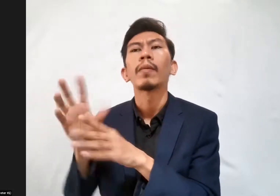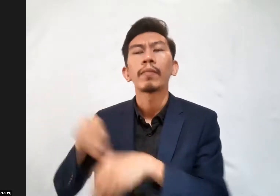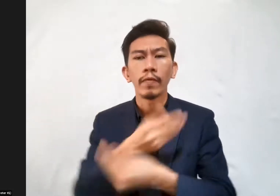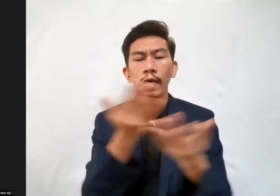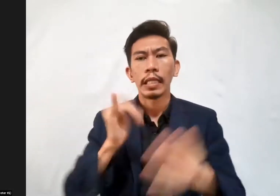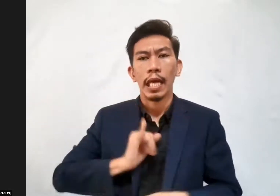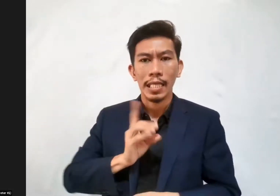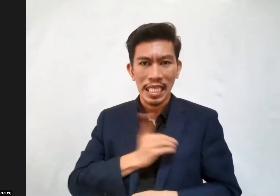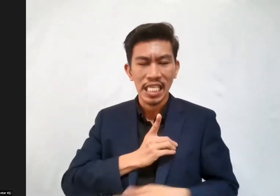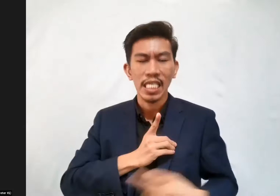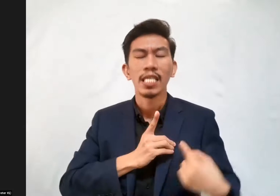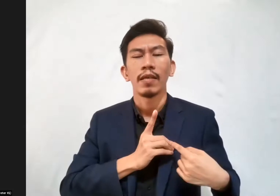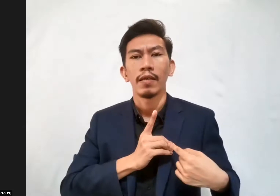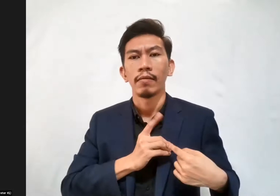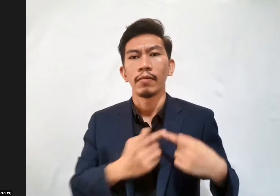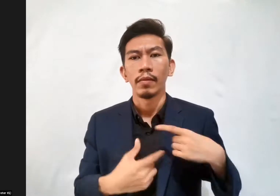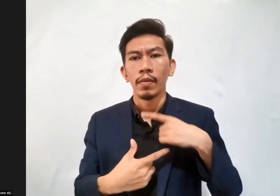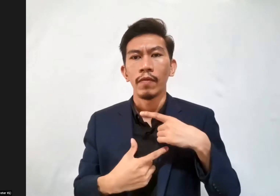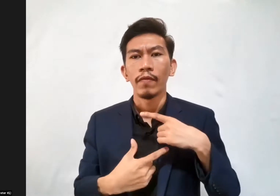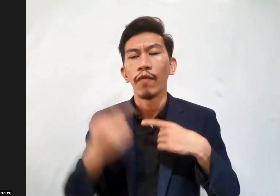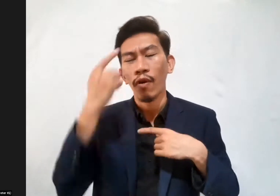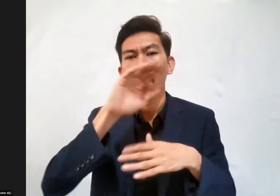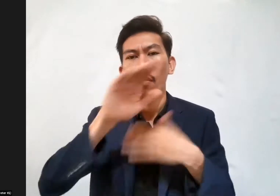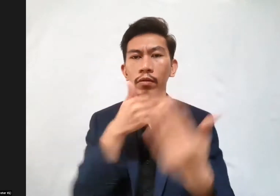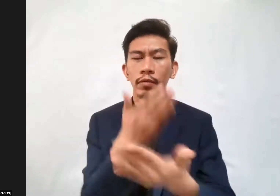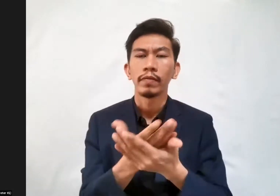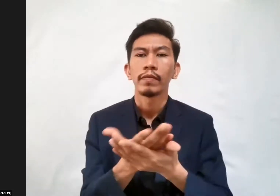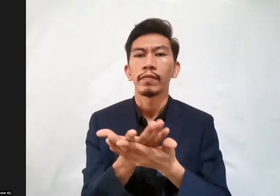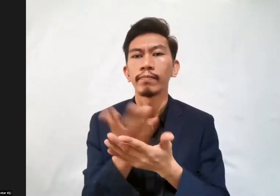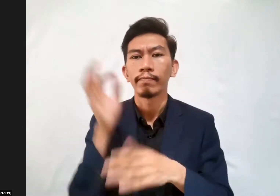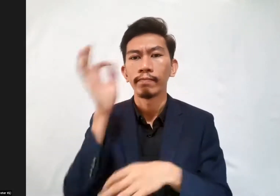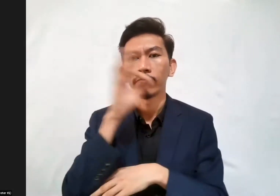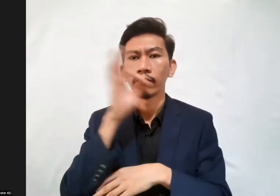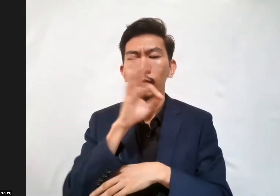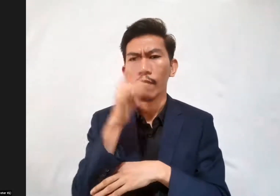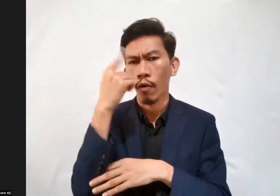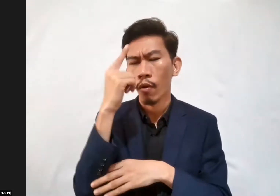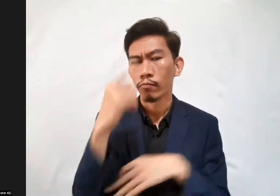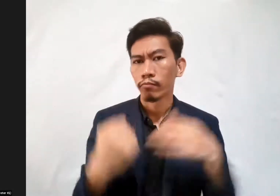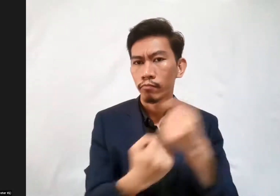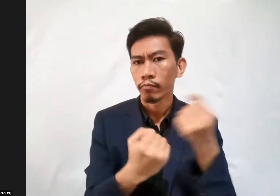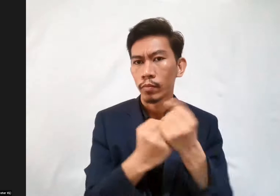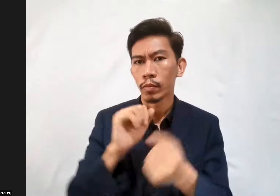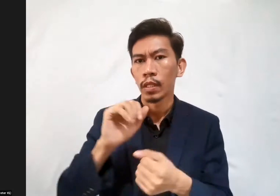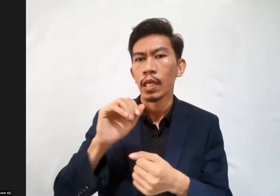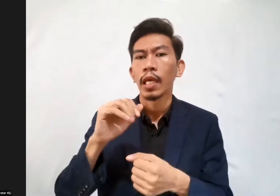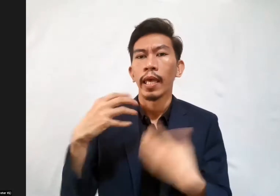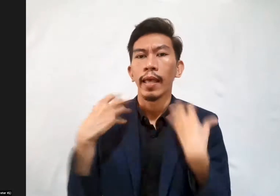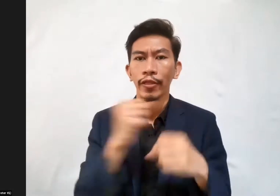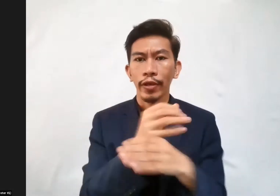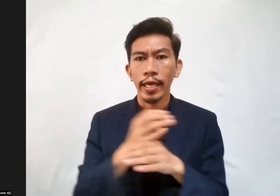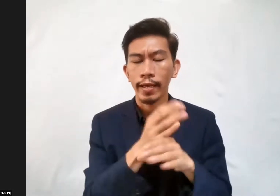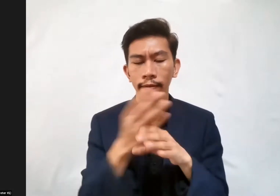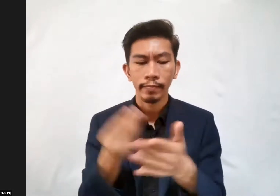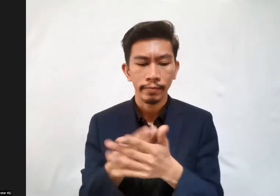all Filipinos. We need to do this not just for healthcare financing, which I think will help if everybody